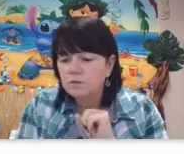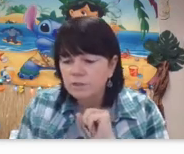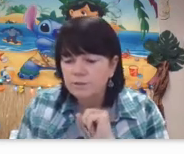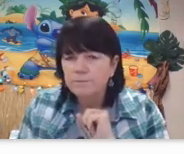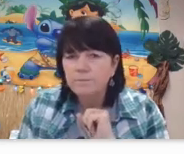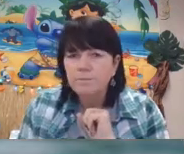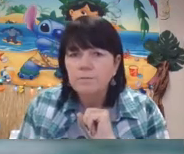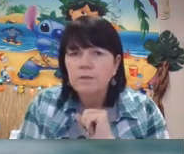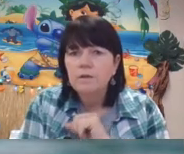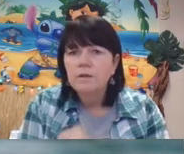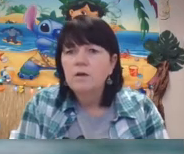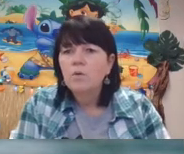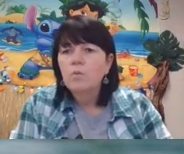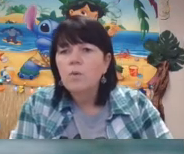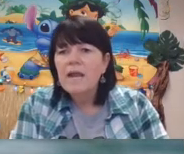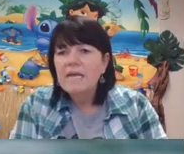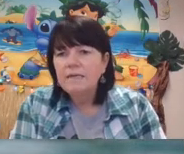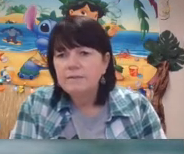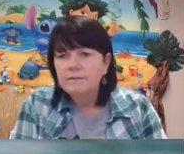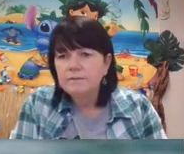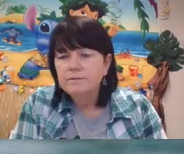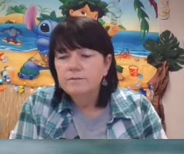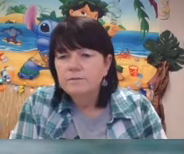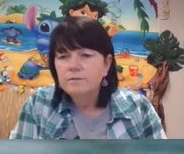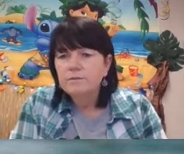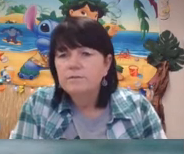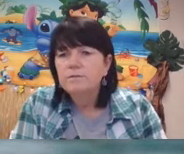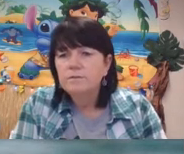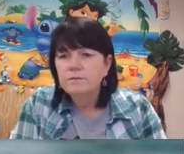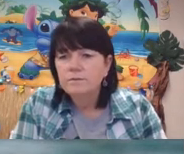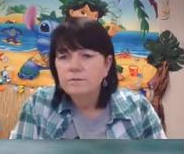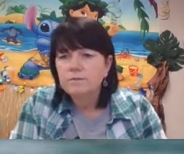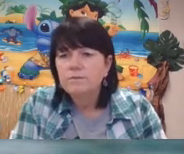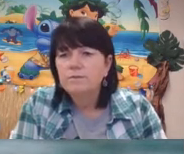Ale. Good. Rain.